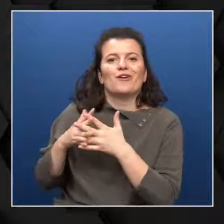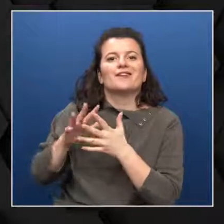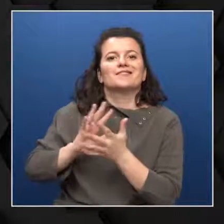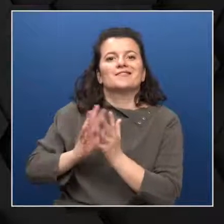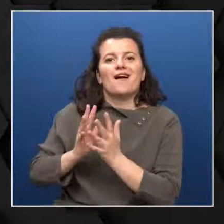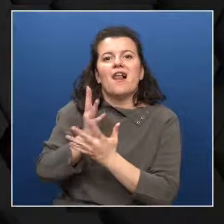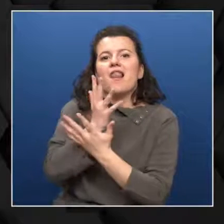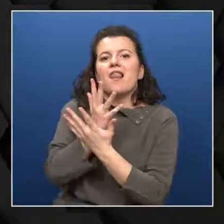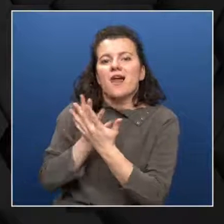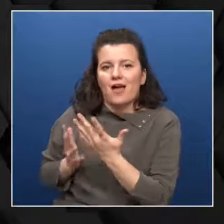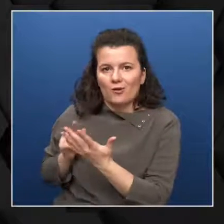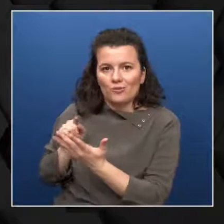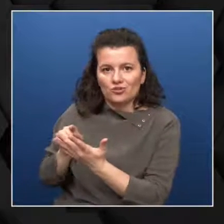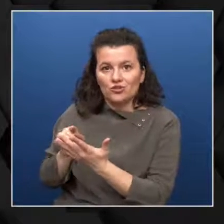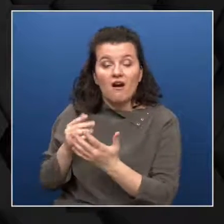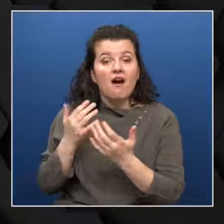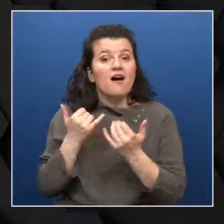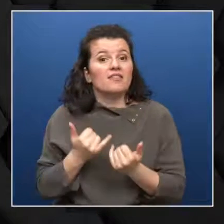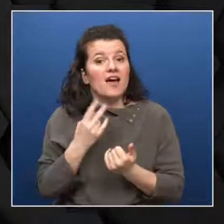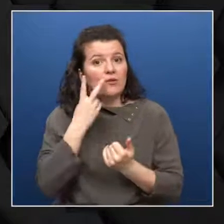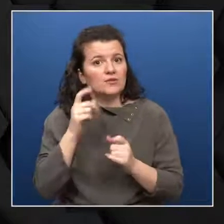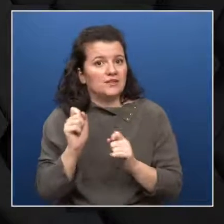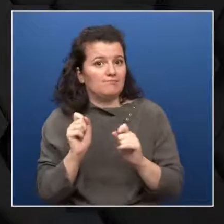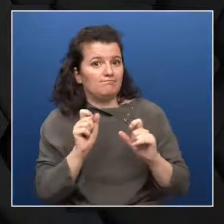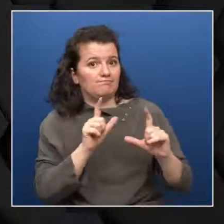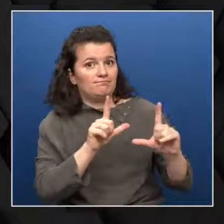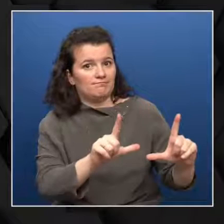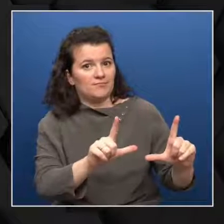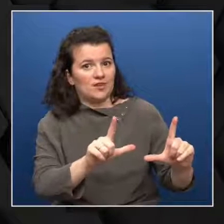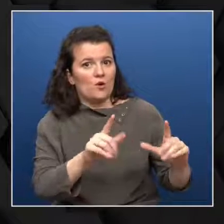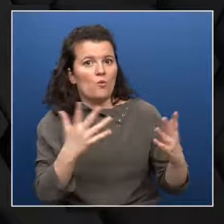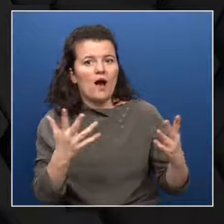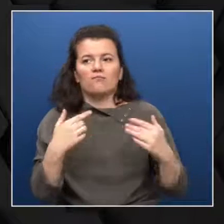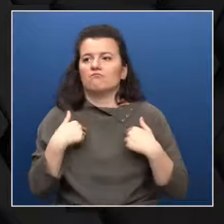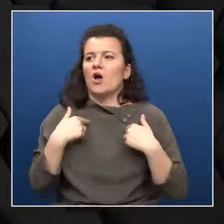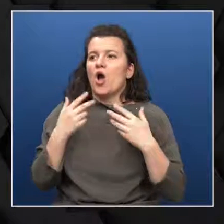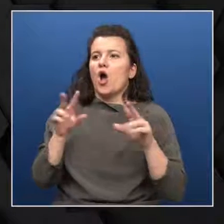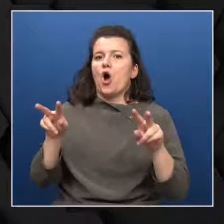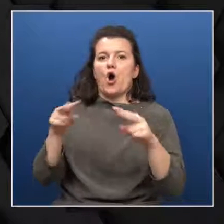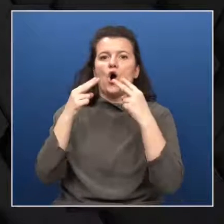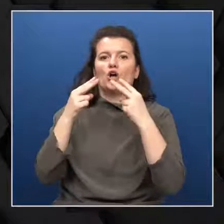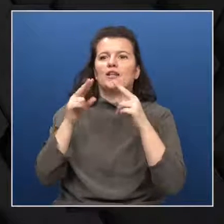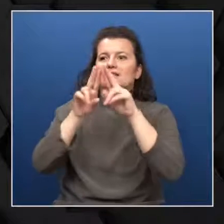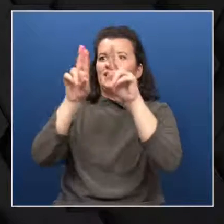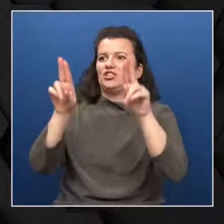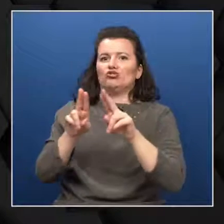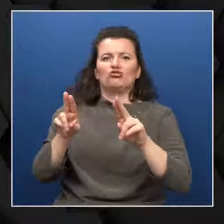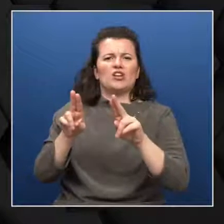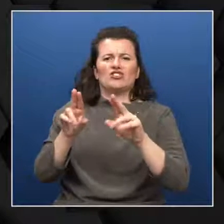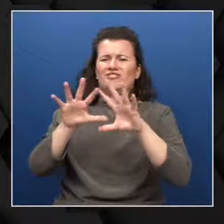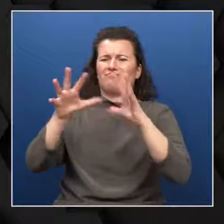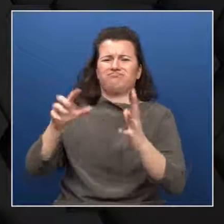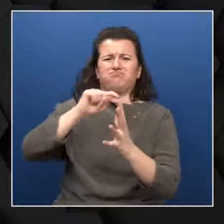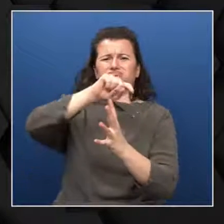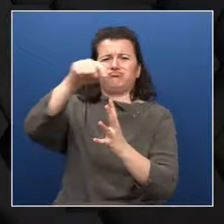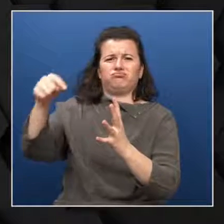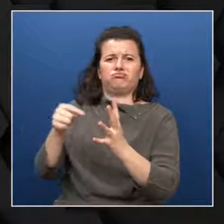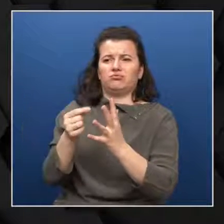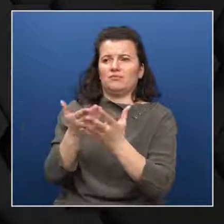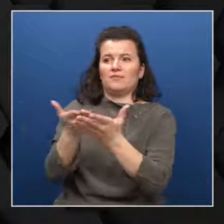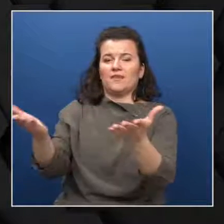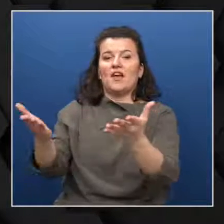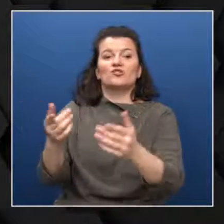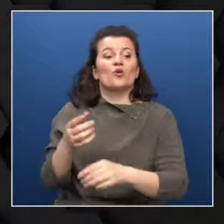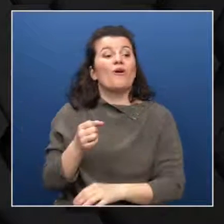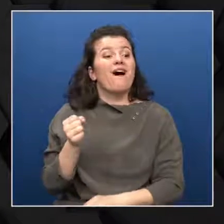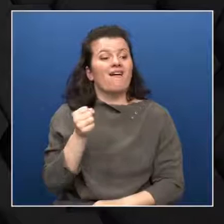in the stream, or what I mostly use, is because we're talking to a very big international audience, is interpretation into international